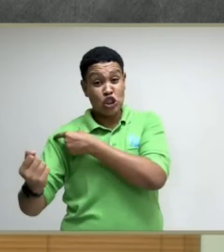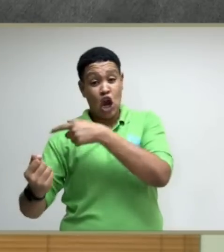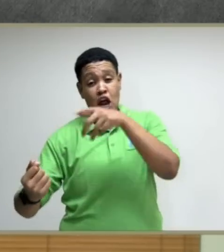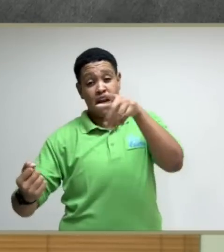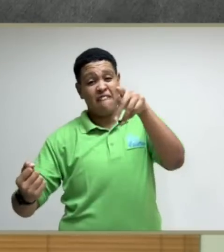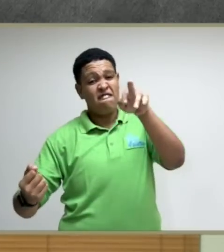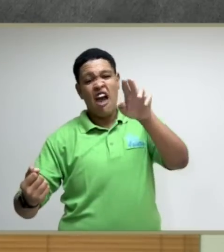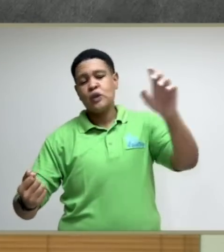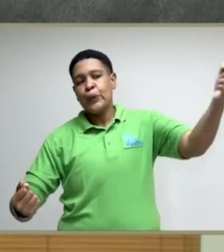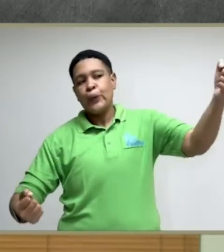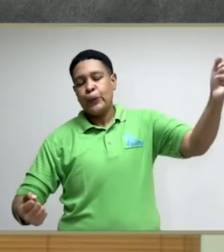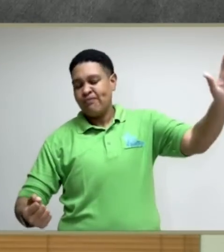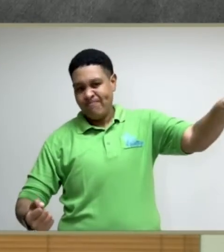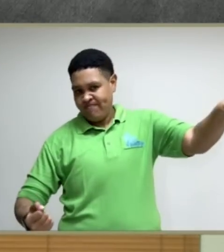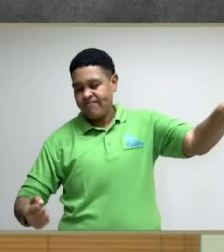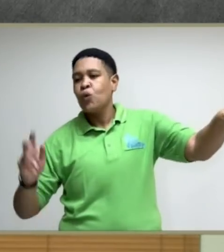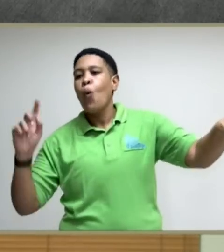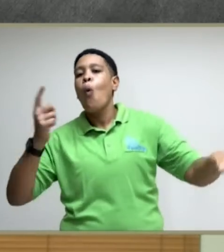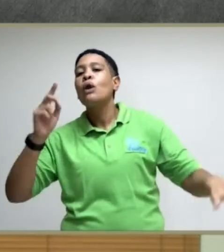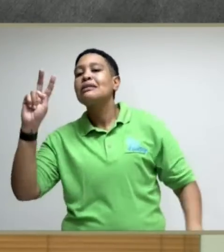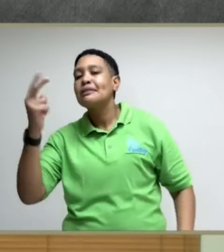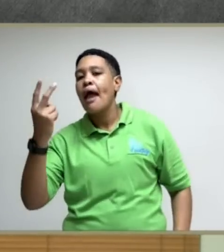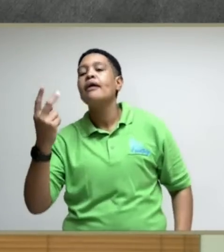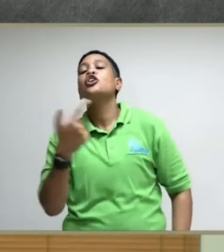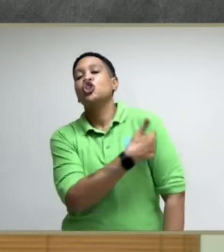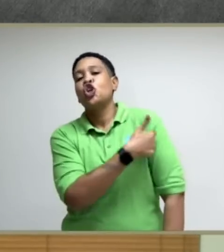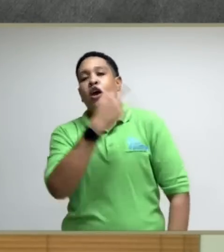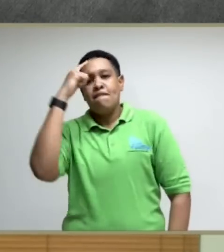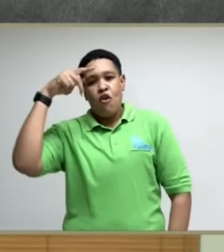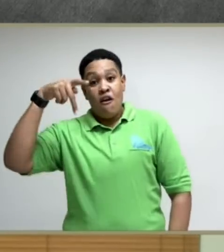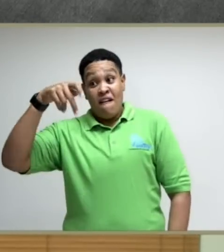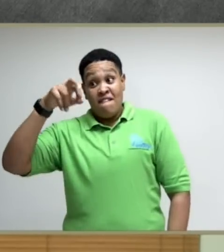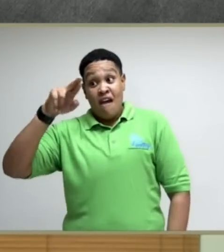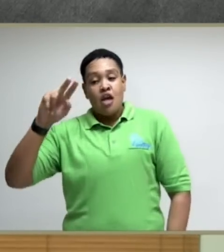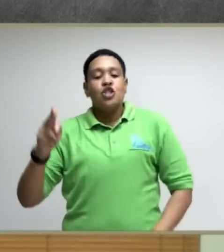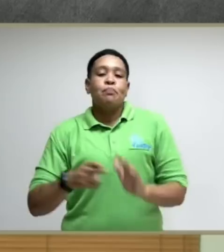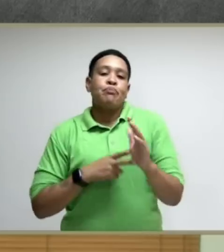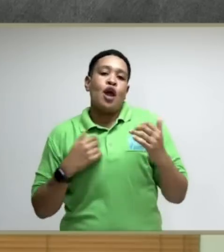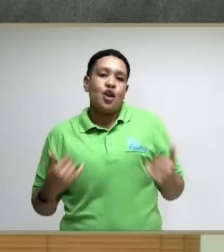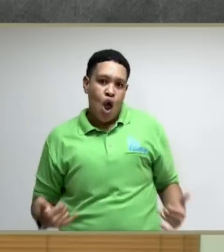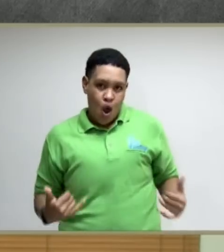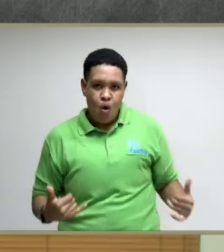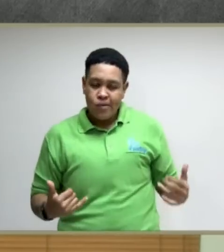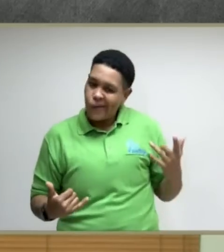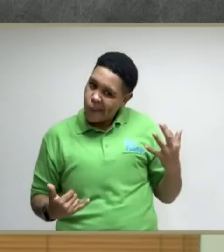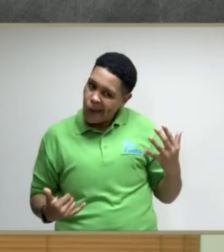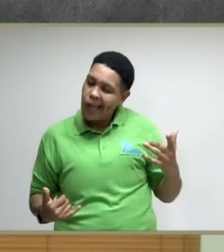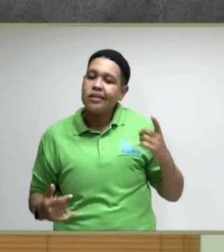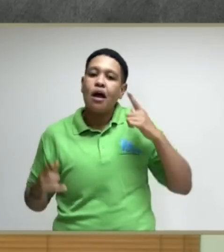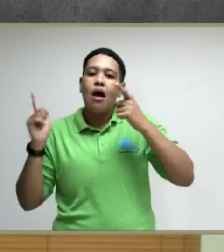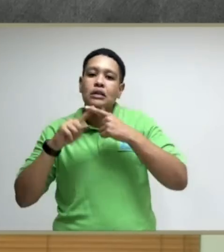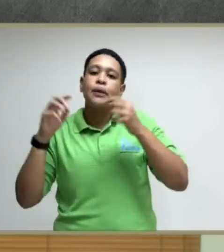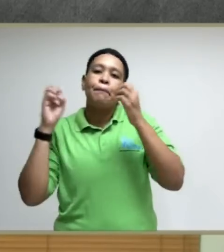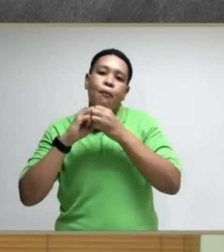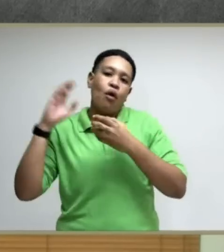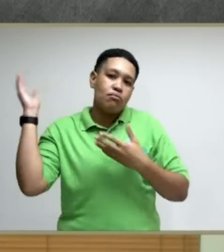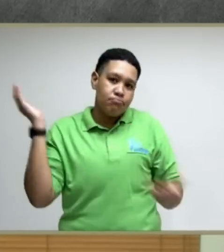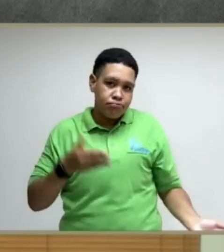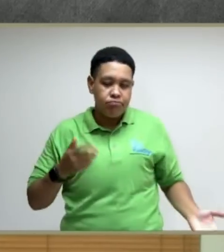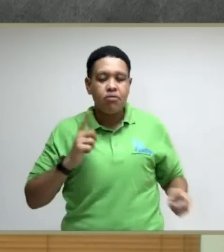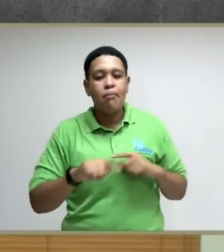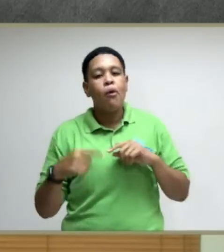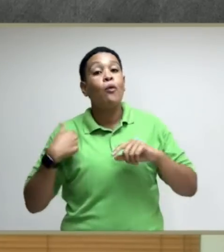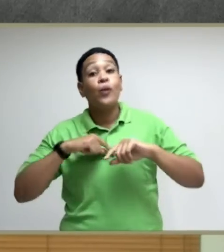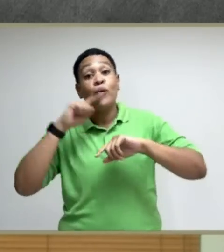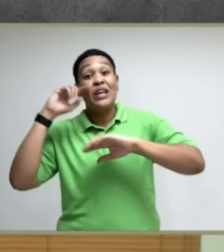second doses, just to ensure that we have the second doses to give the persons who have received the first doses. But we do